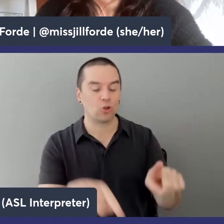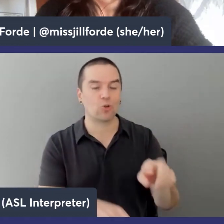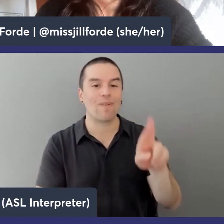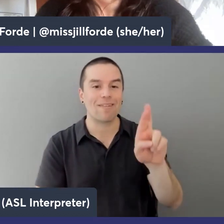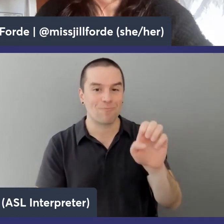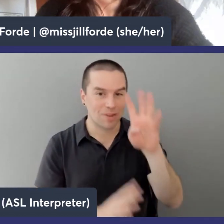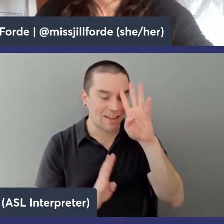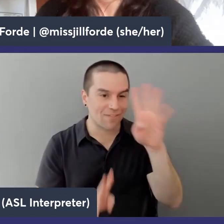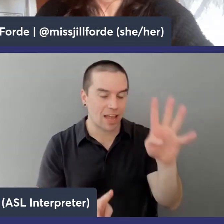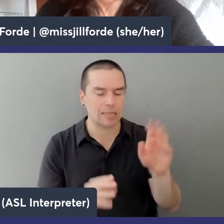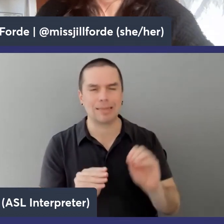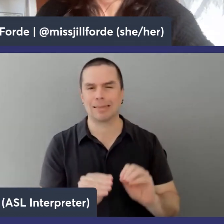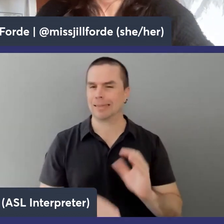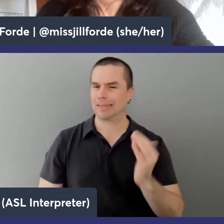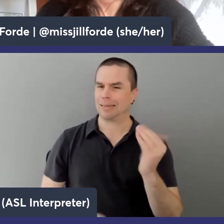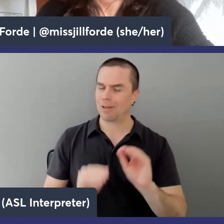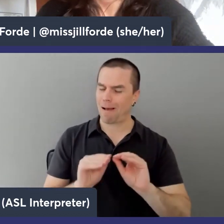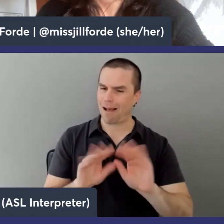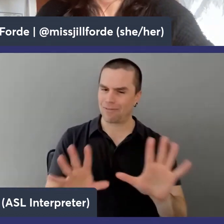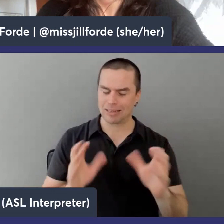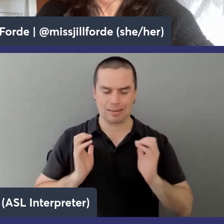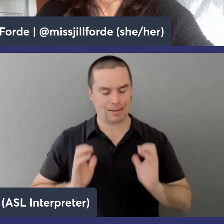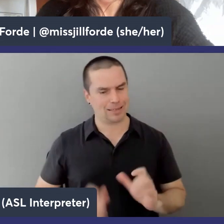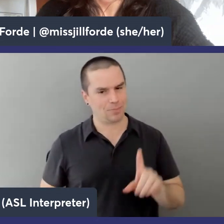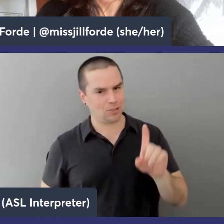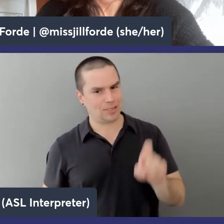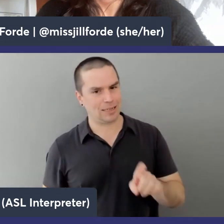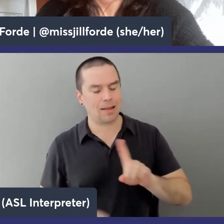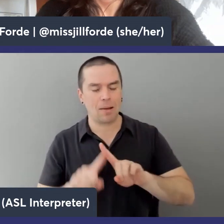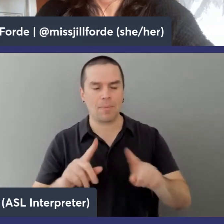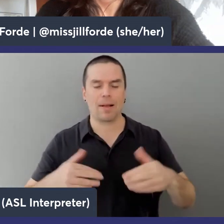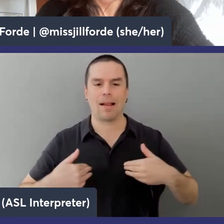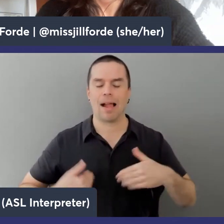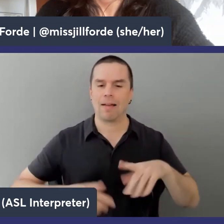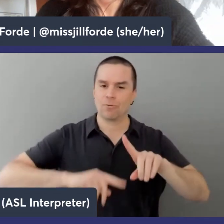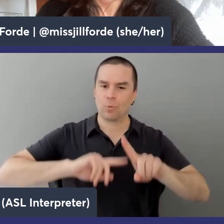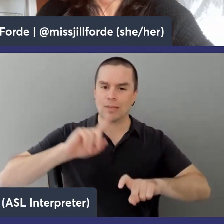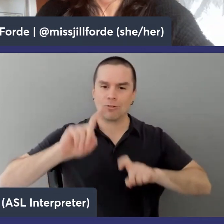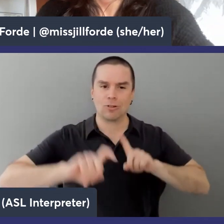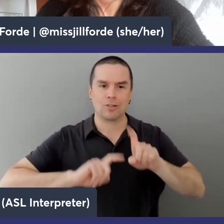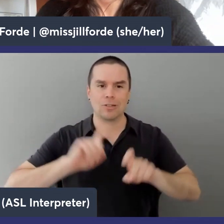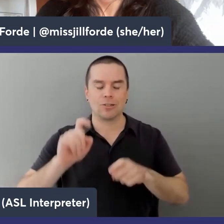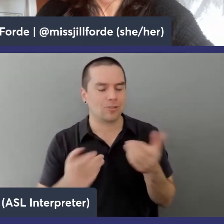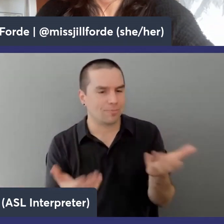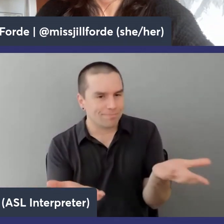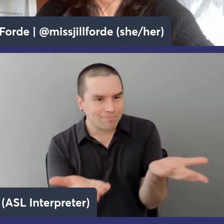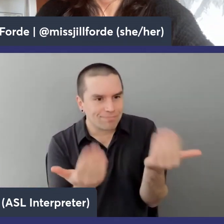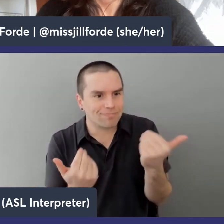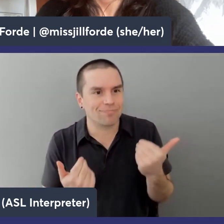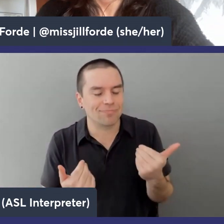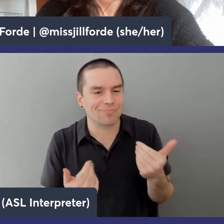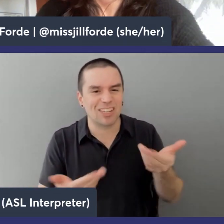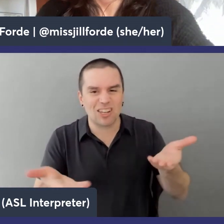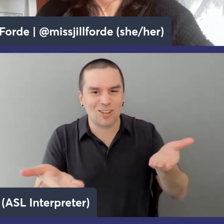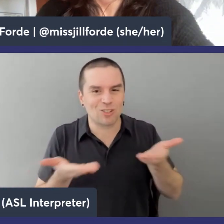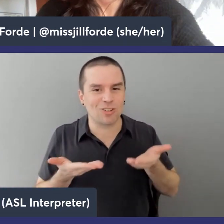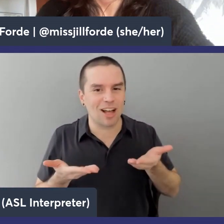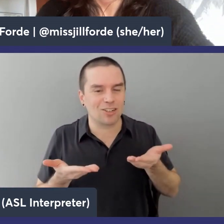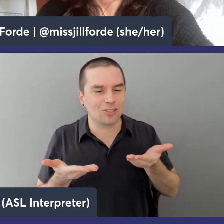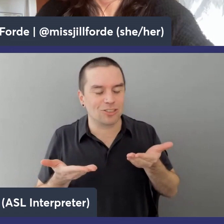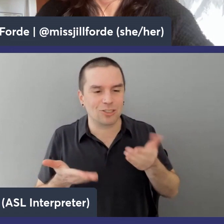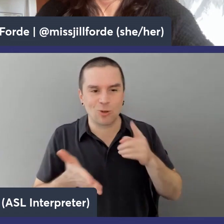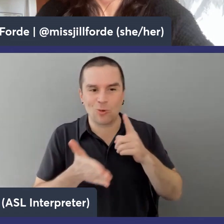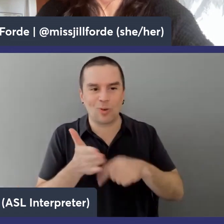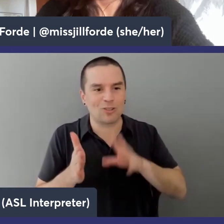customers need, and but I got a lot of questions. So why don't you give us the introduction to what this thing